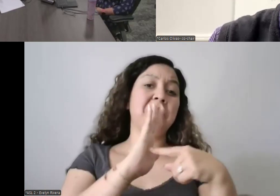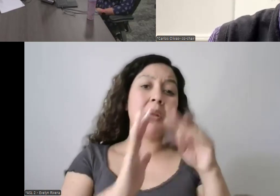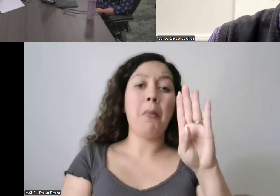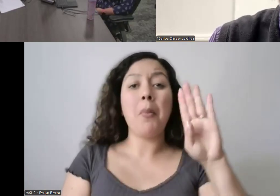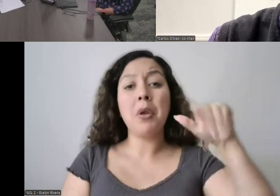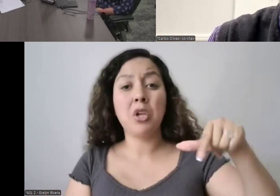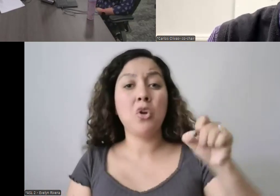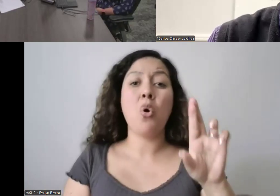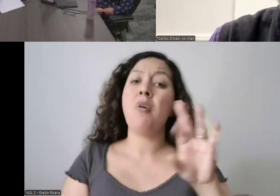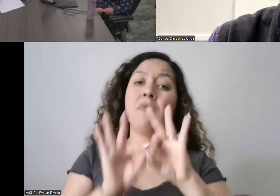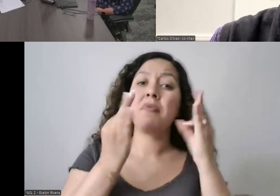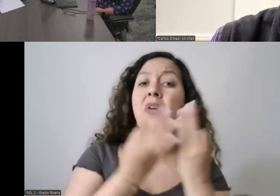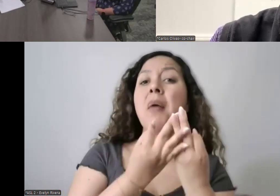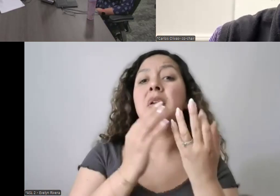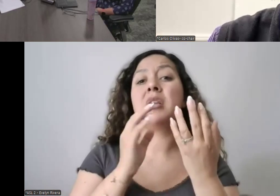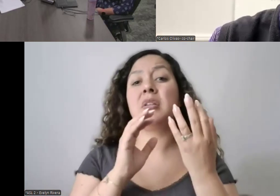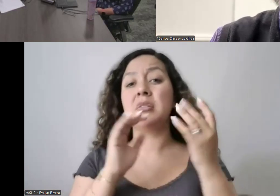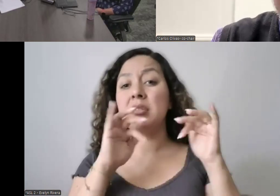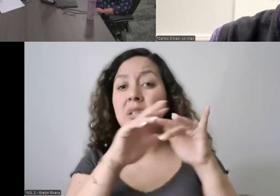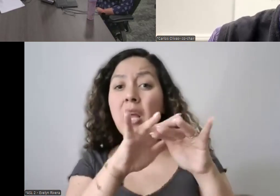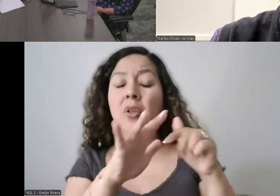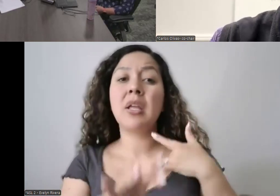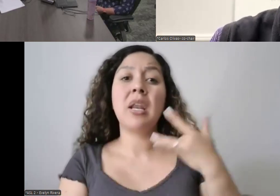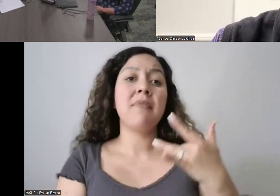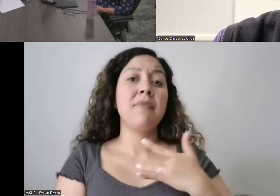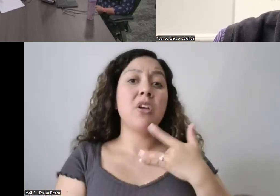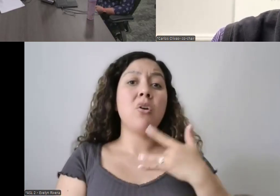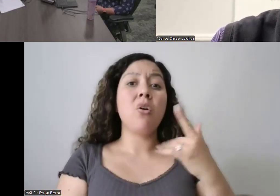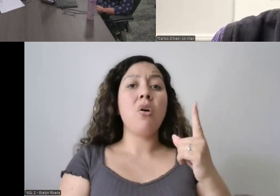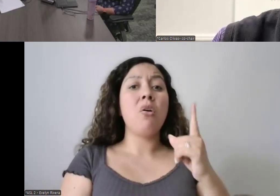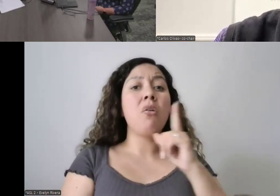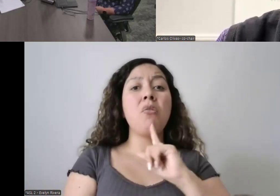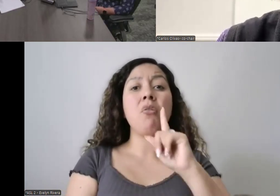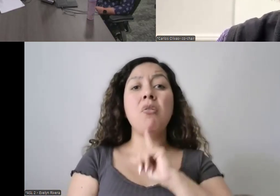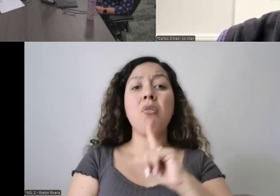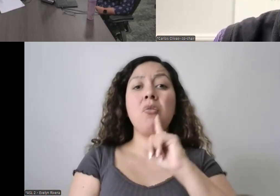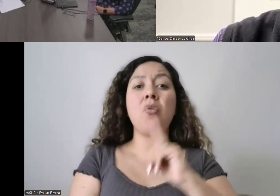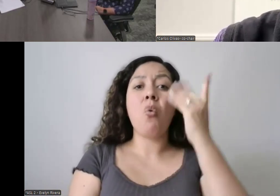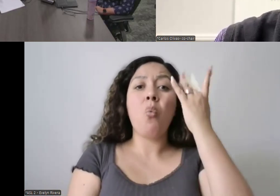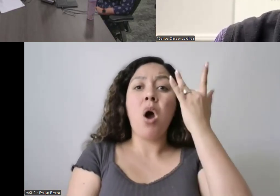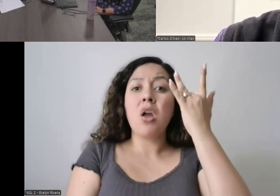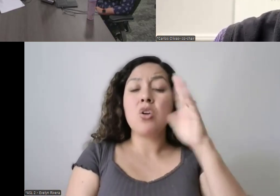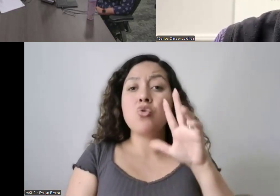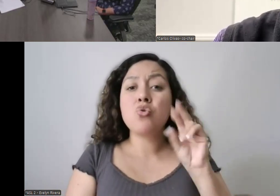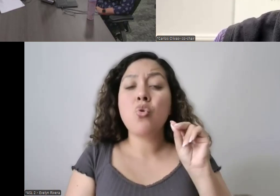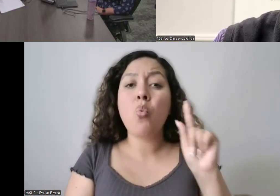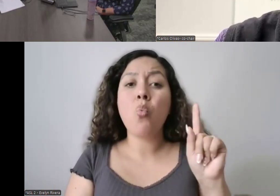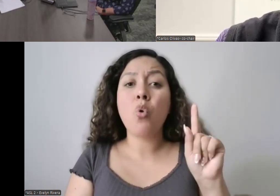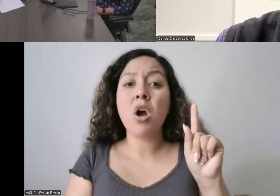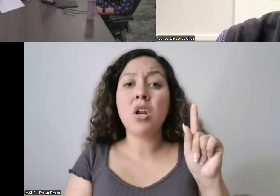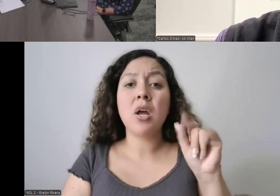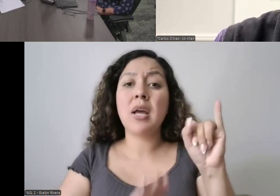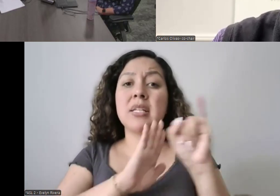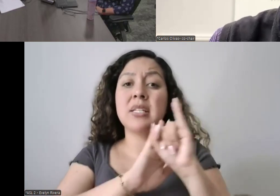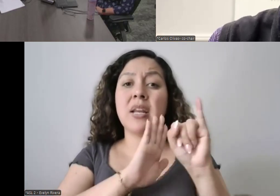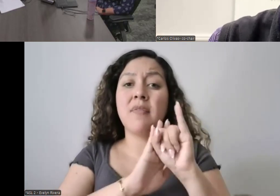type of family gathering, and I'm feeling so alone because no one identifies